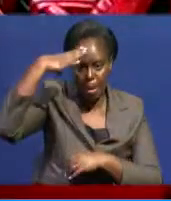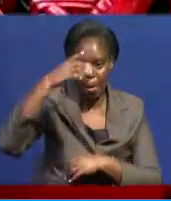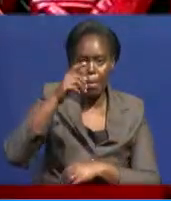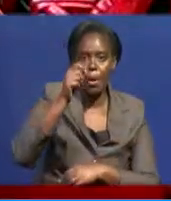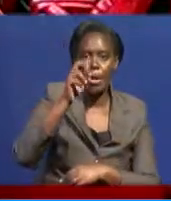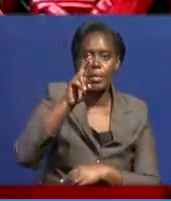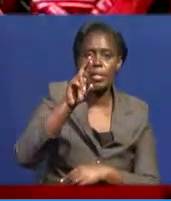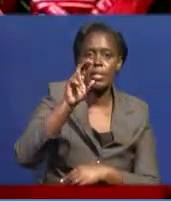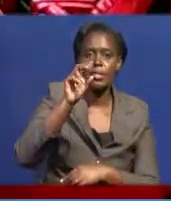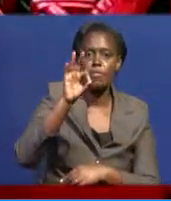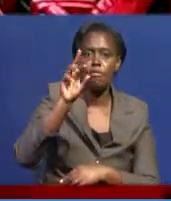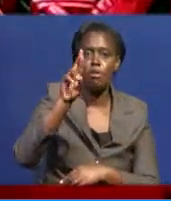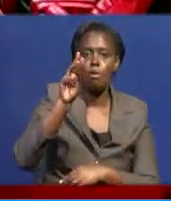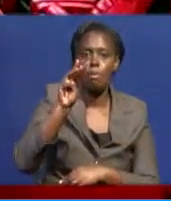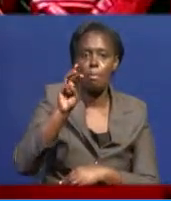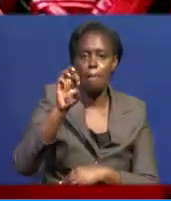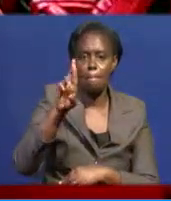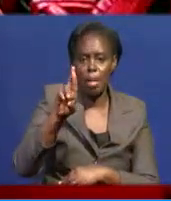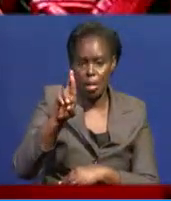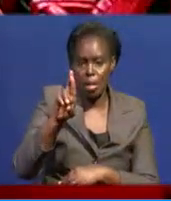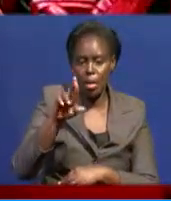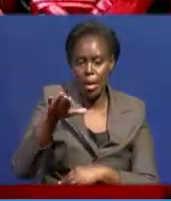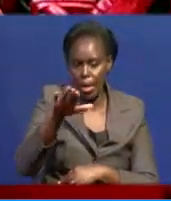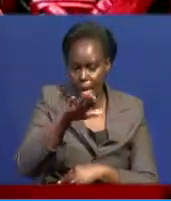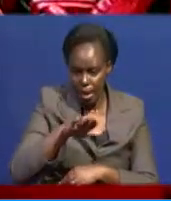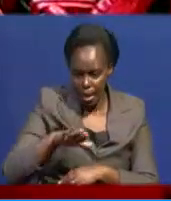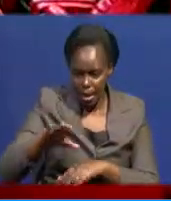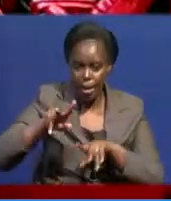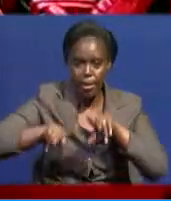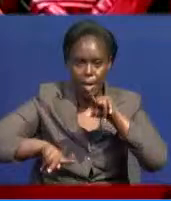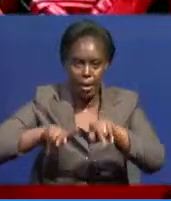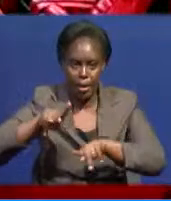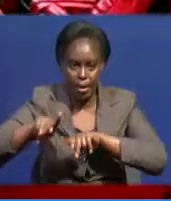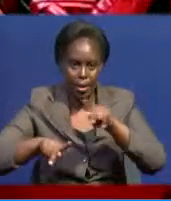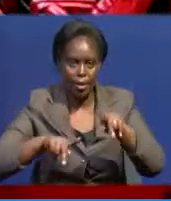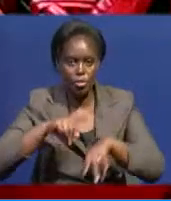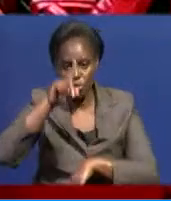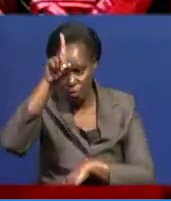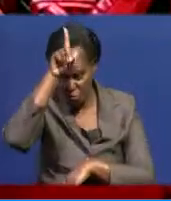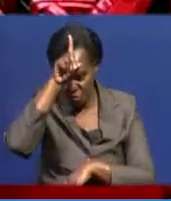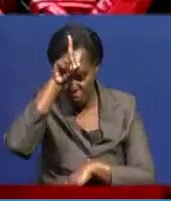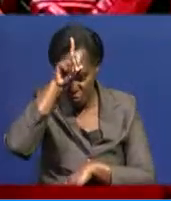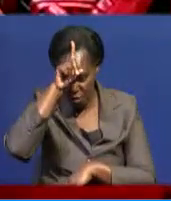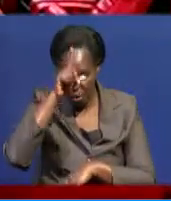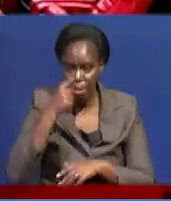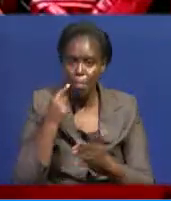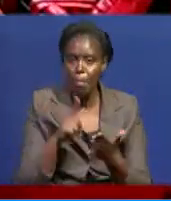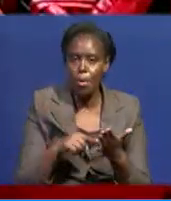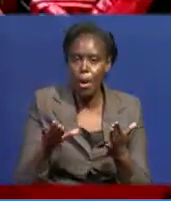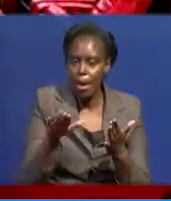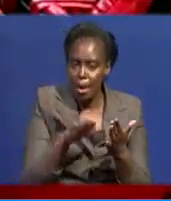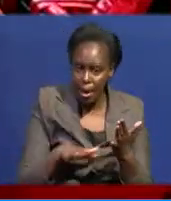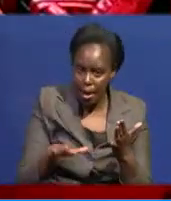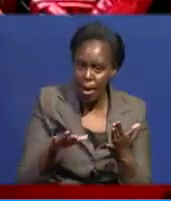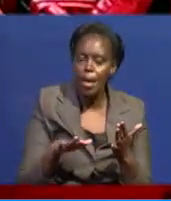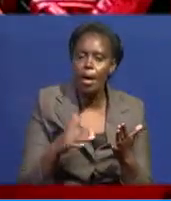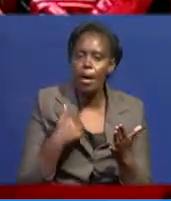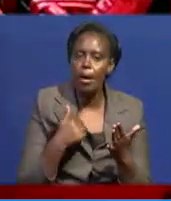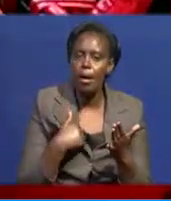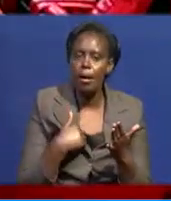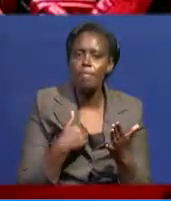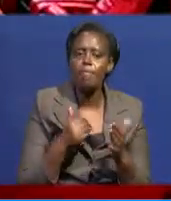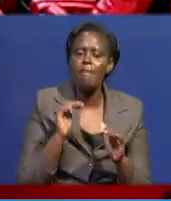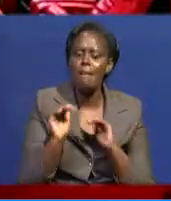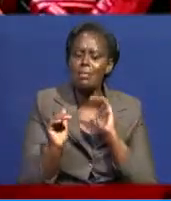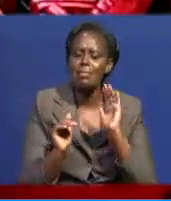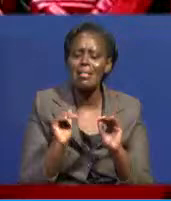in Kirogo, Maendeleo, and Riagisheru villages within Mwea constituencies, despite multiple